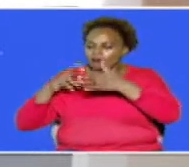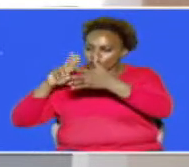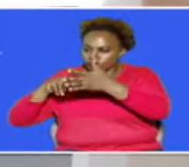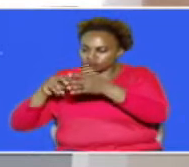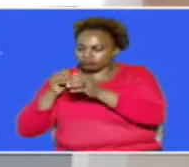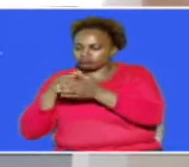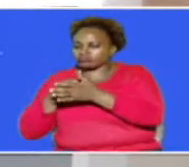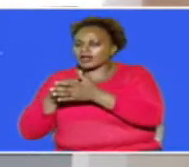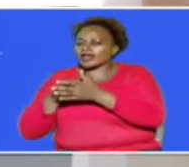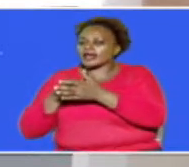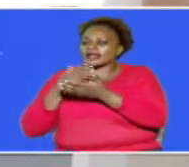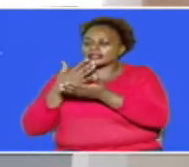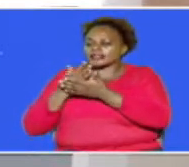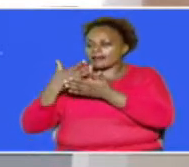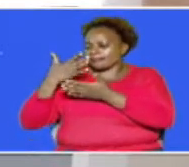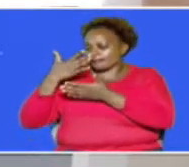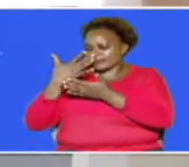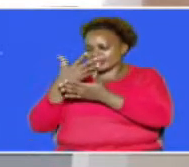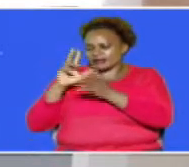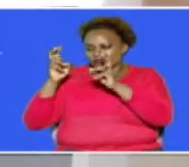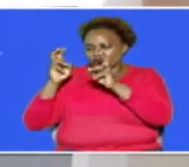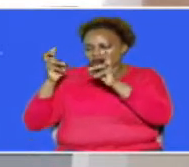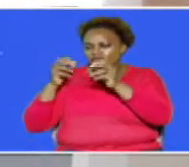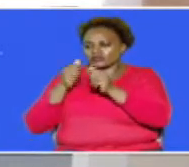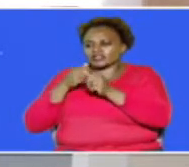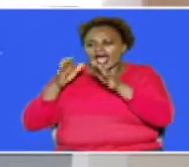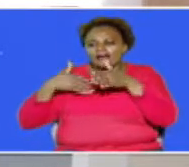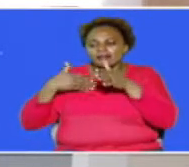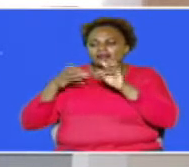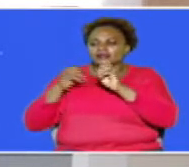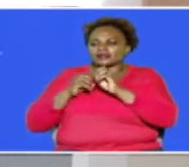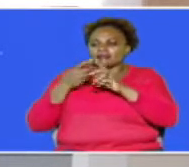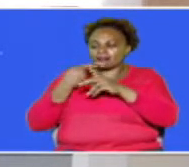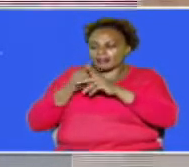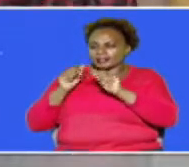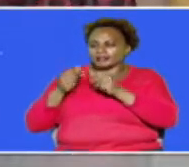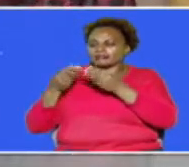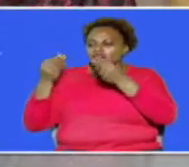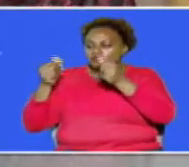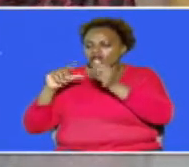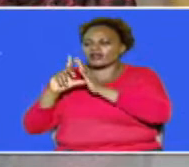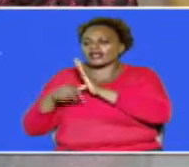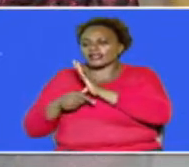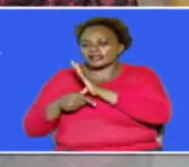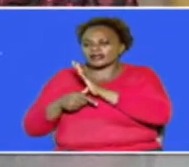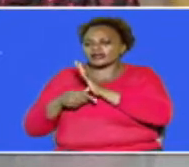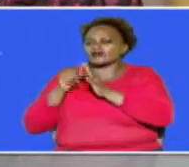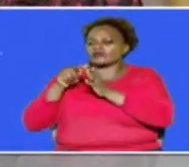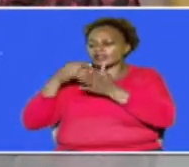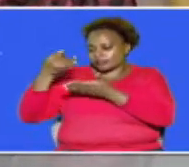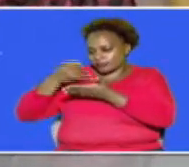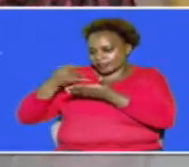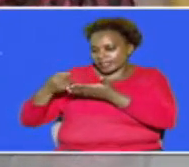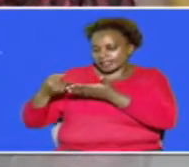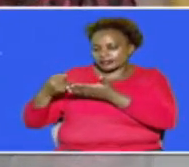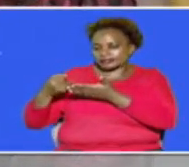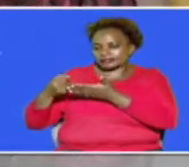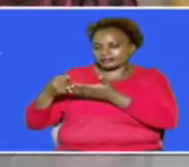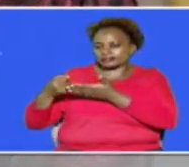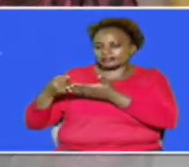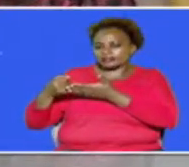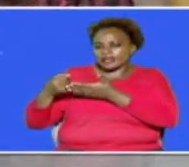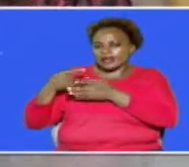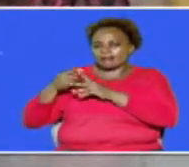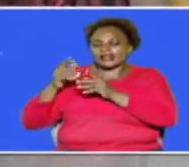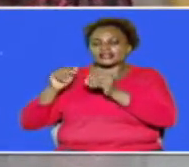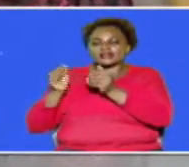content. And there were some phrases we were not happy about. But we knew we could deal with them and everything. That's a document we signed. Okay, eventually. But